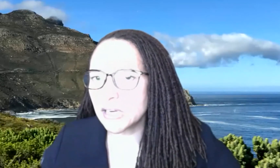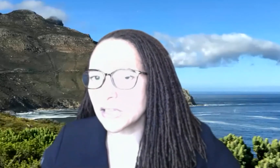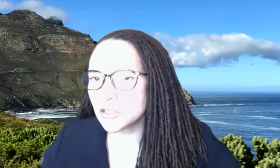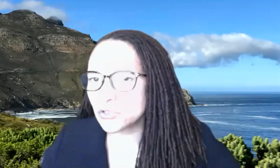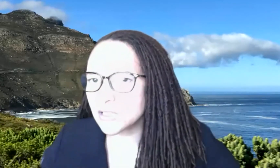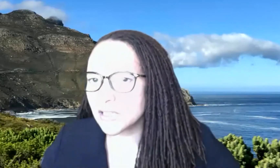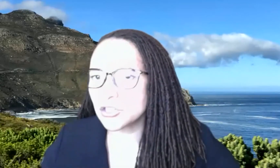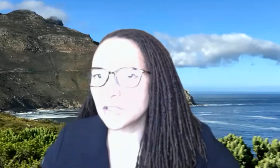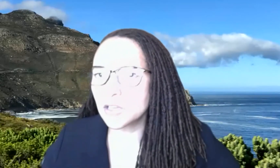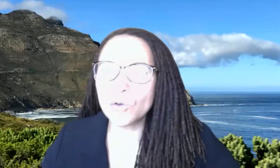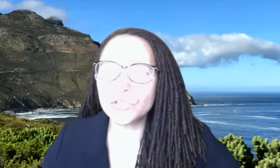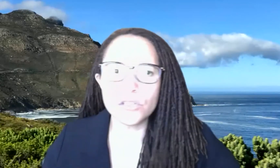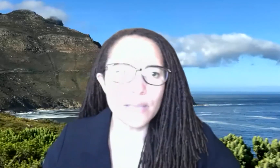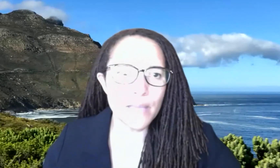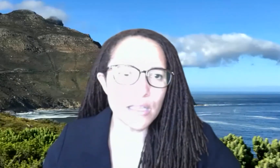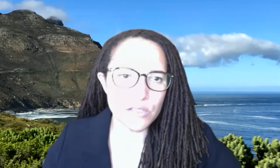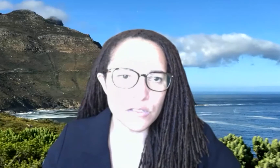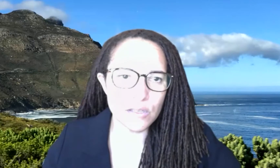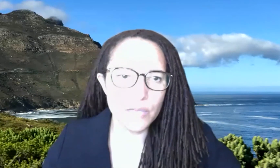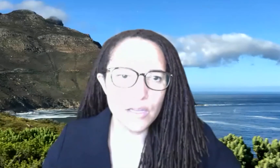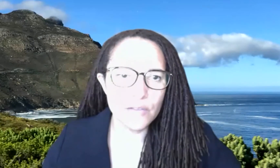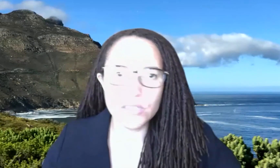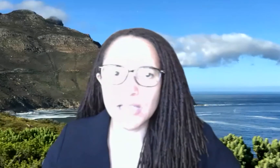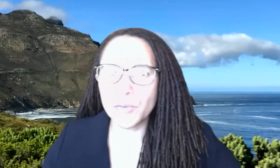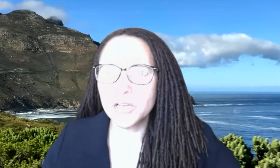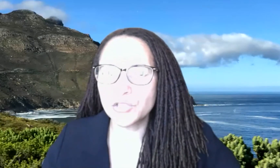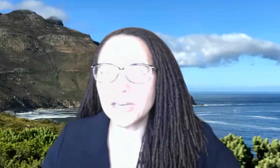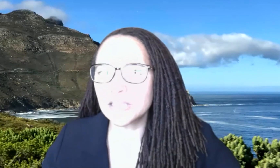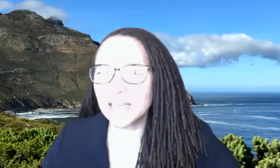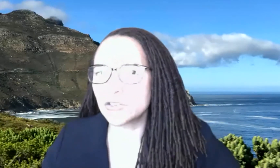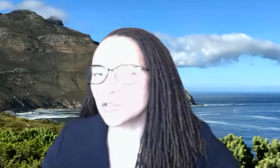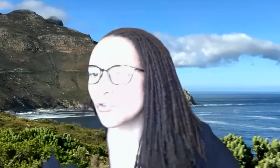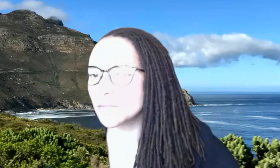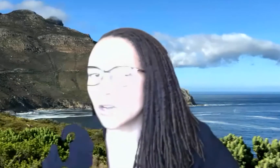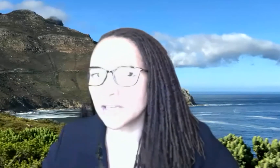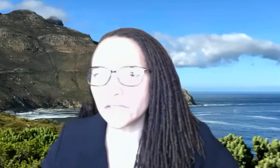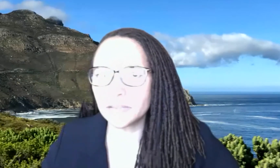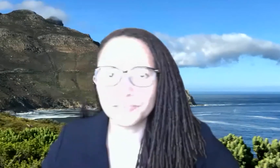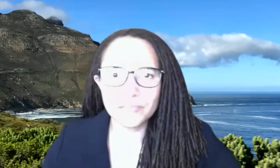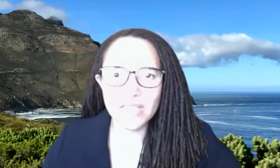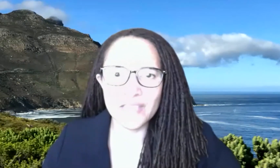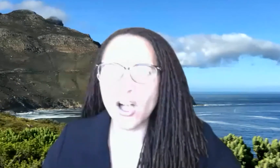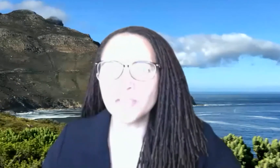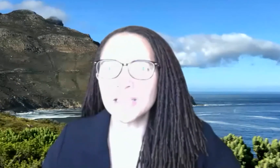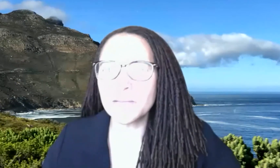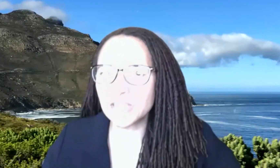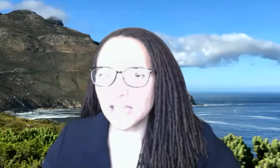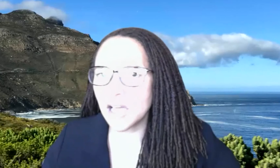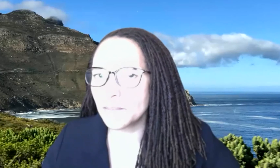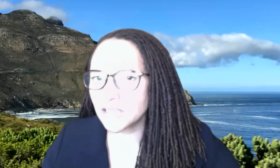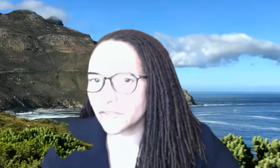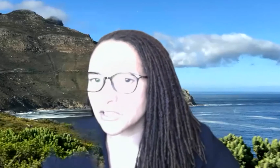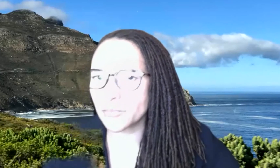training and the socialization and the culture that make up the system. For example, training standards and norms are uneven. They often